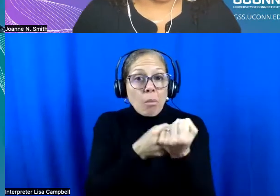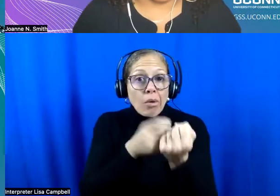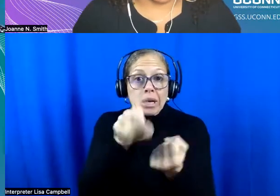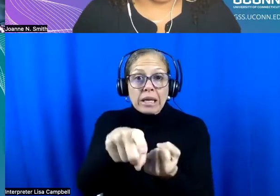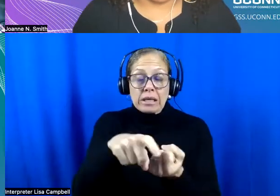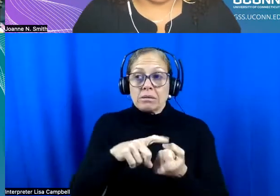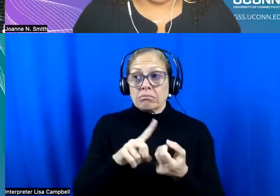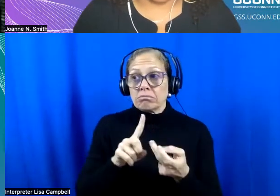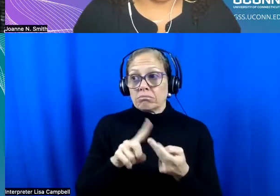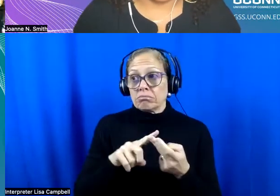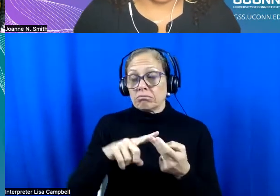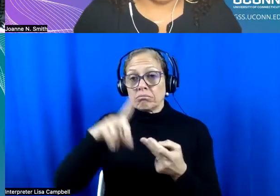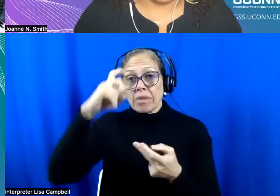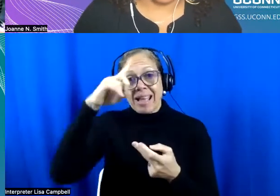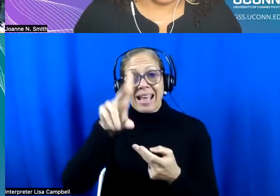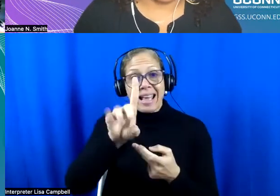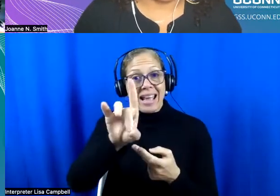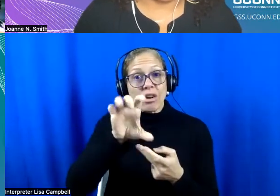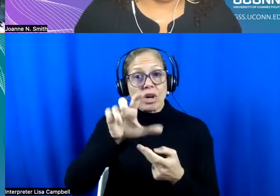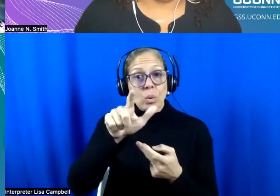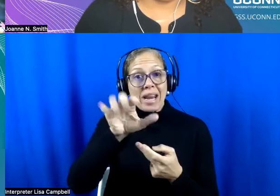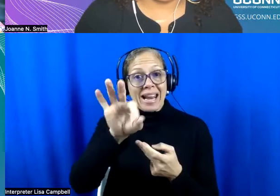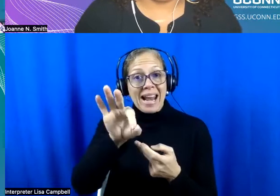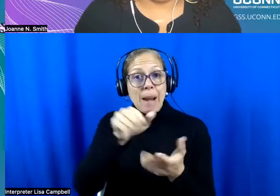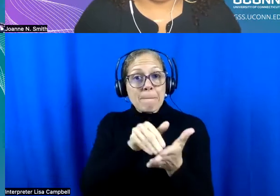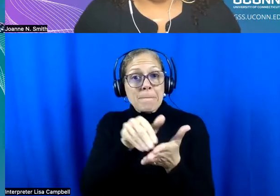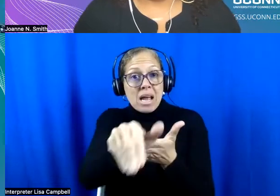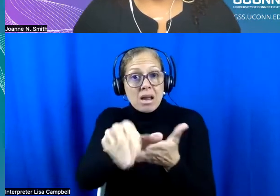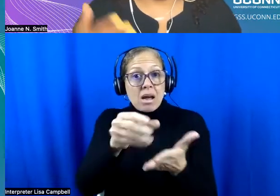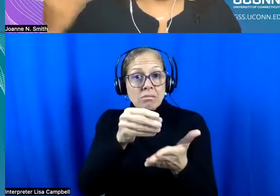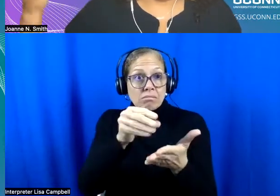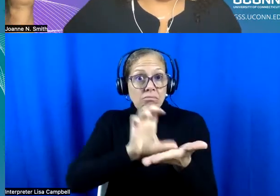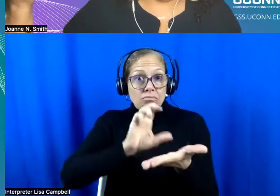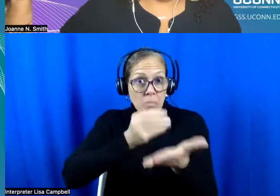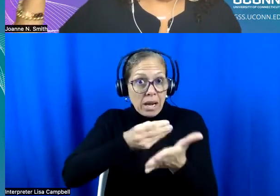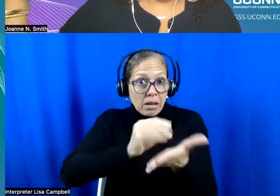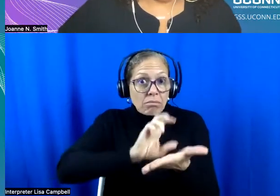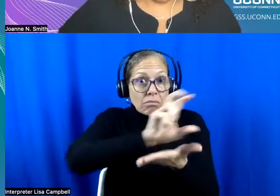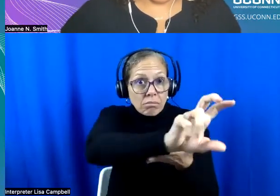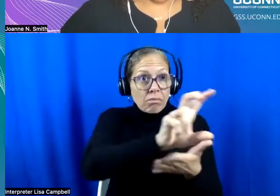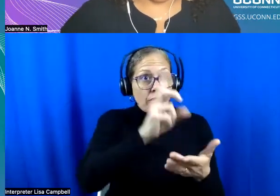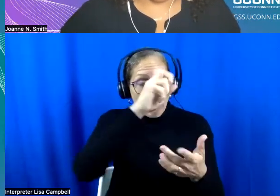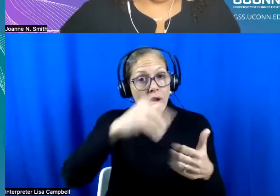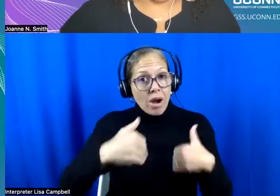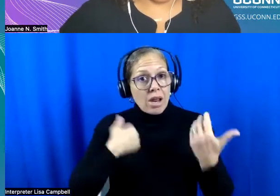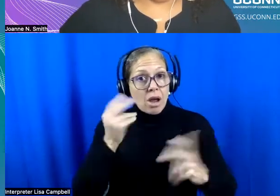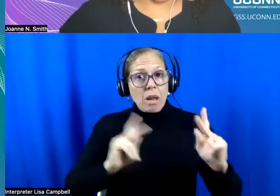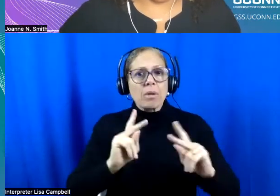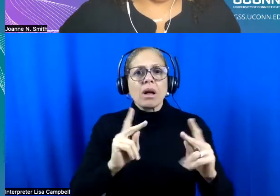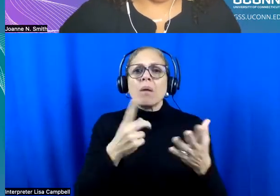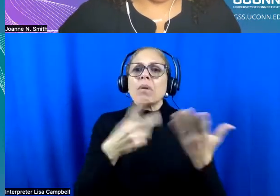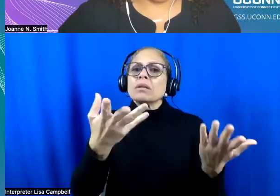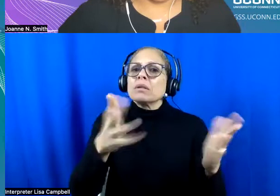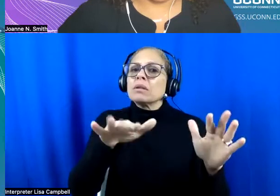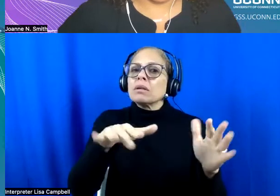government's allocating $829 million for mental health support for young people. Well, what are you gonna do about that adult who needs mental